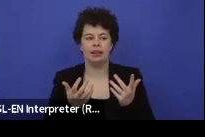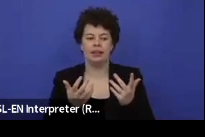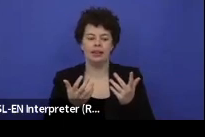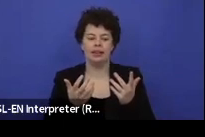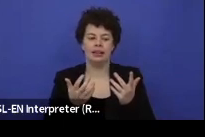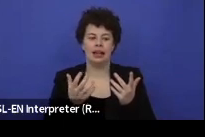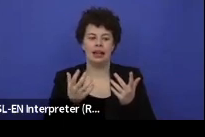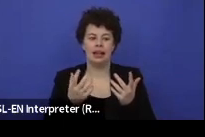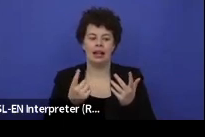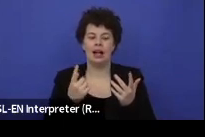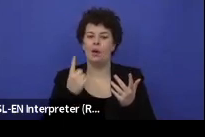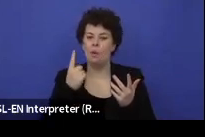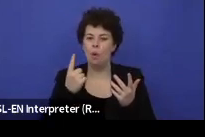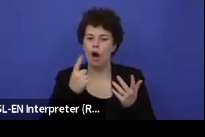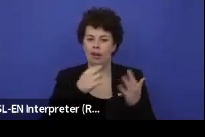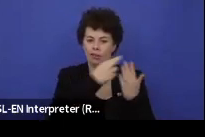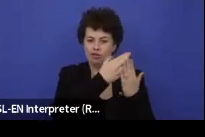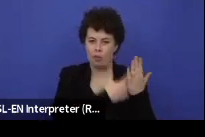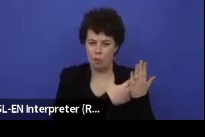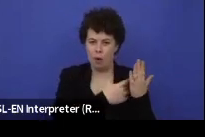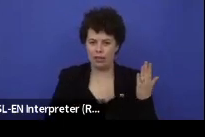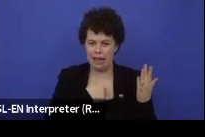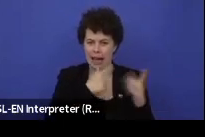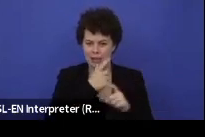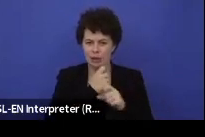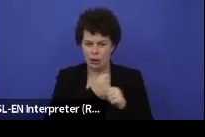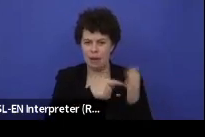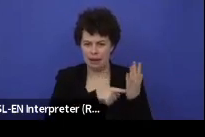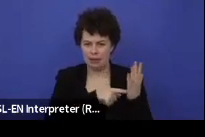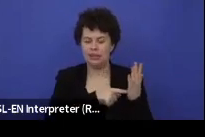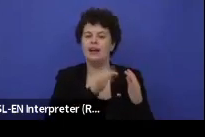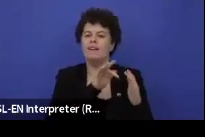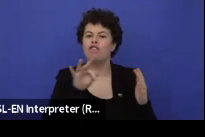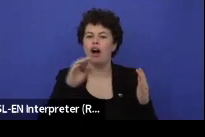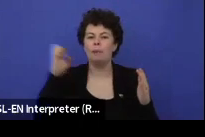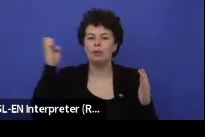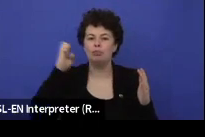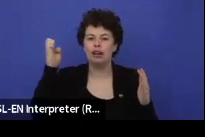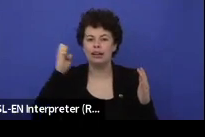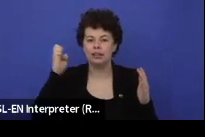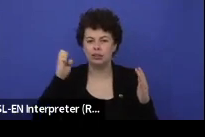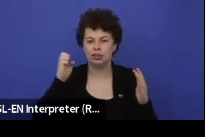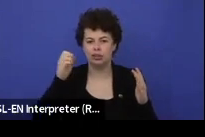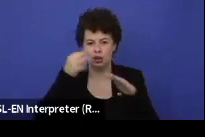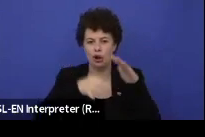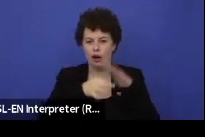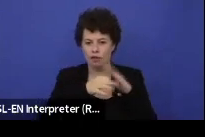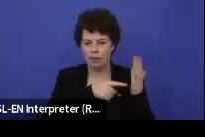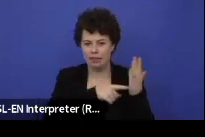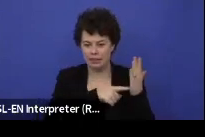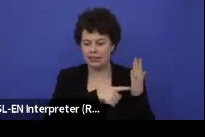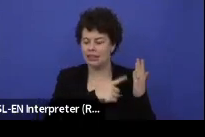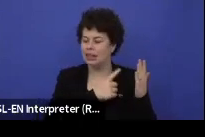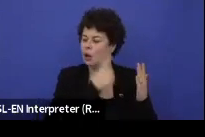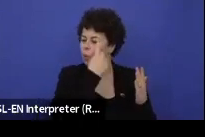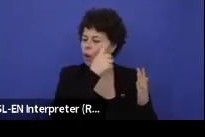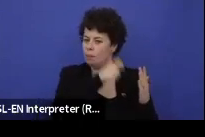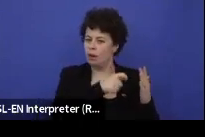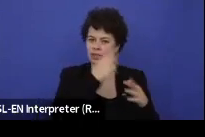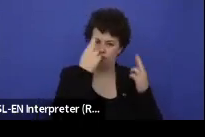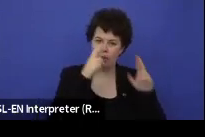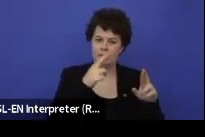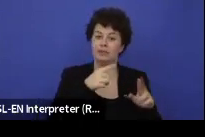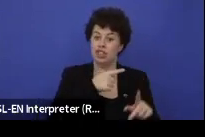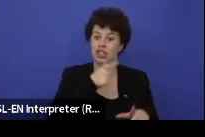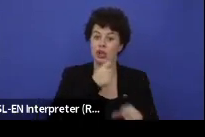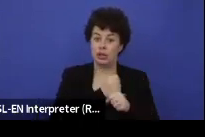report that I referred to very briefly later on that was done for the British government. I saw her speaking about menopause, and she spoke about